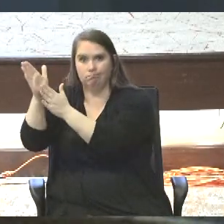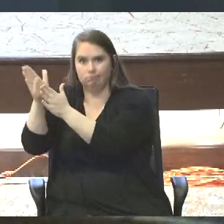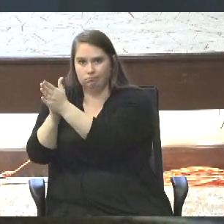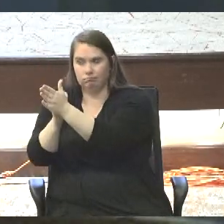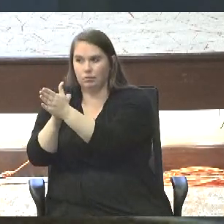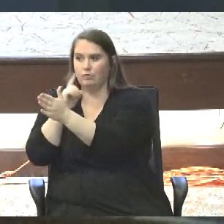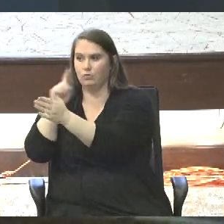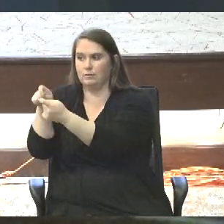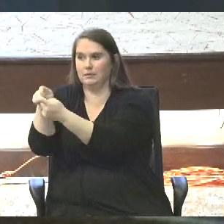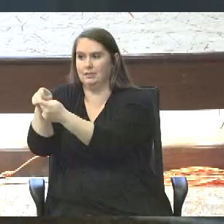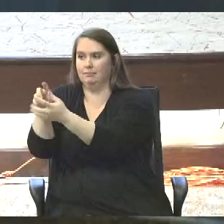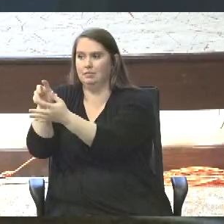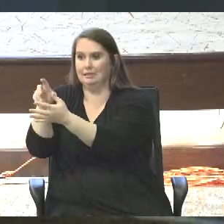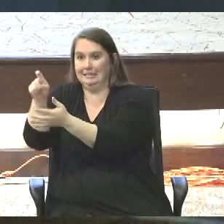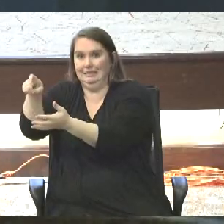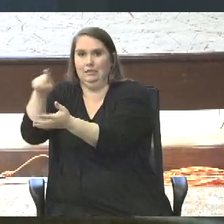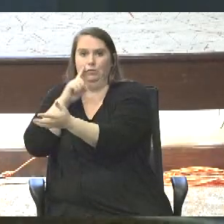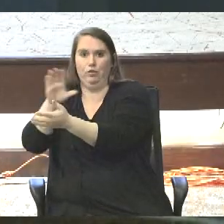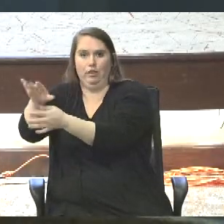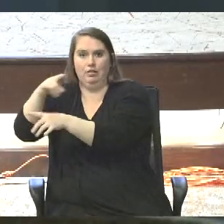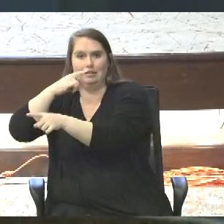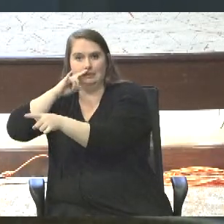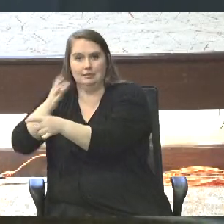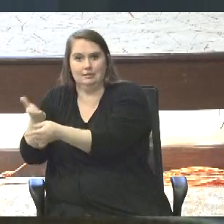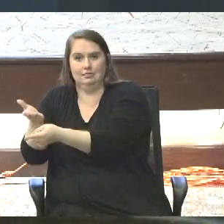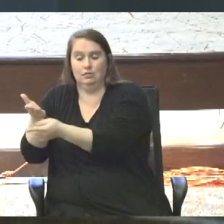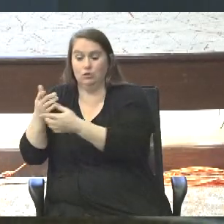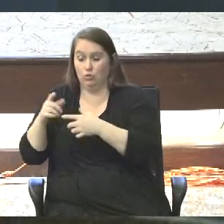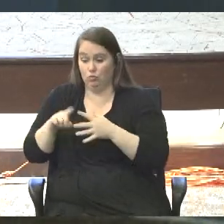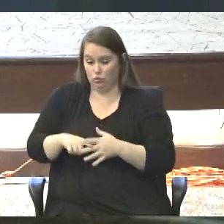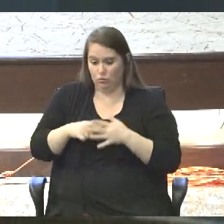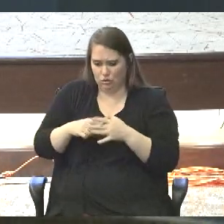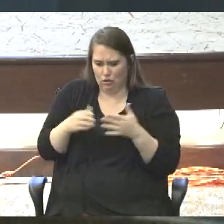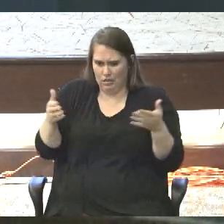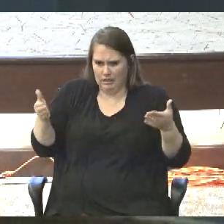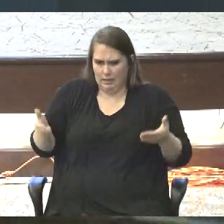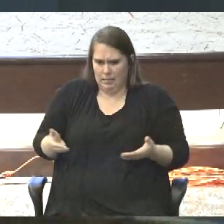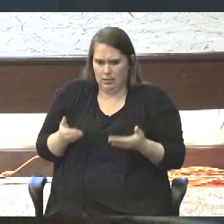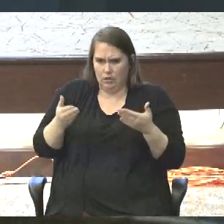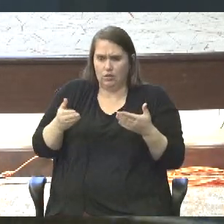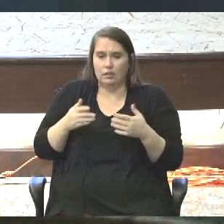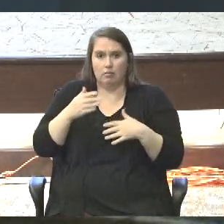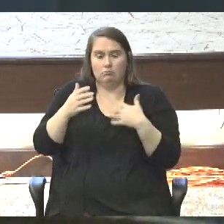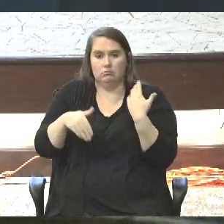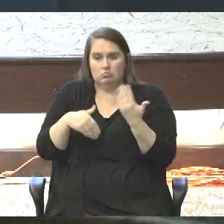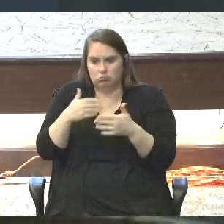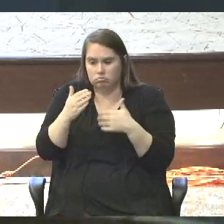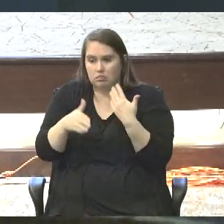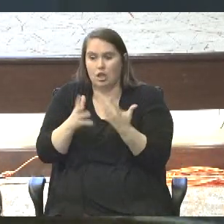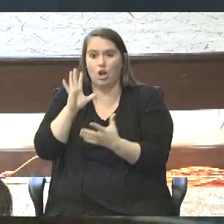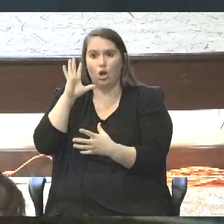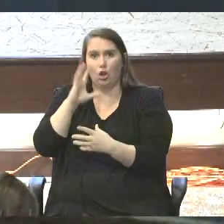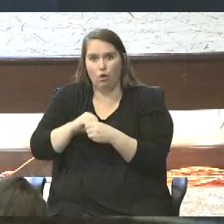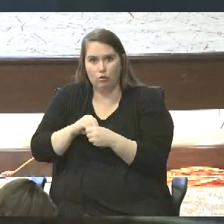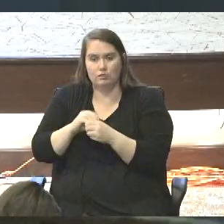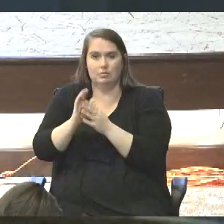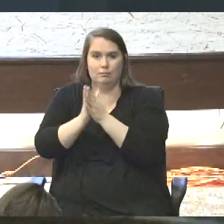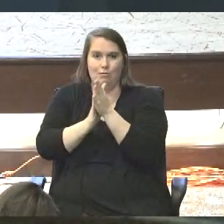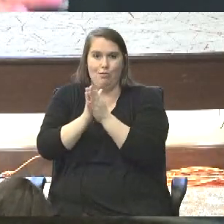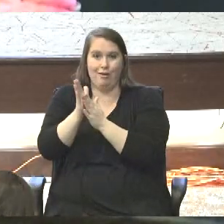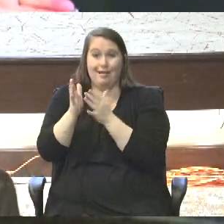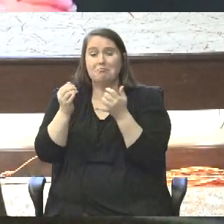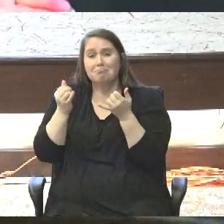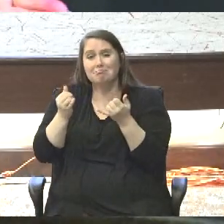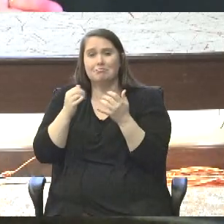kids. So that started the ball rolling here, and it has gone from an inclusive park to a park